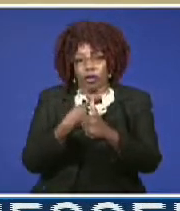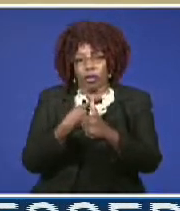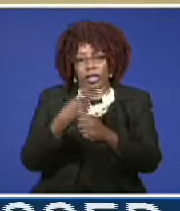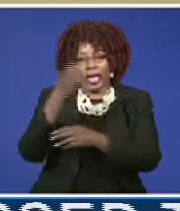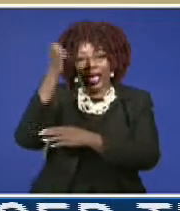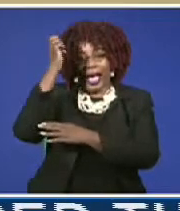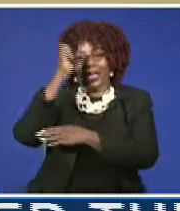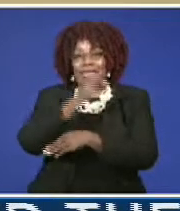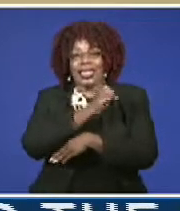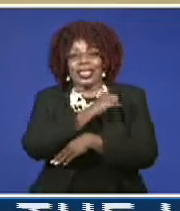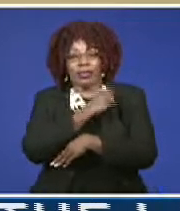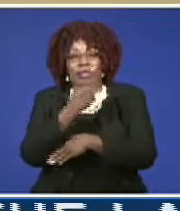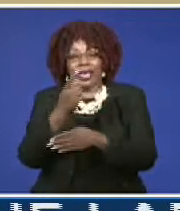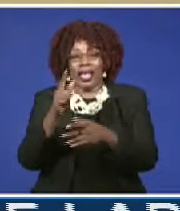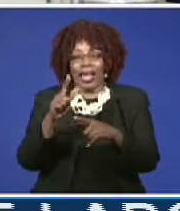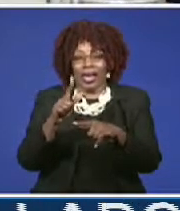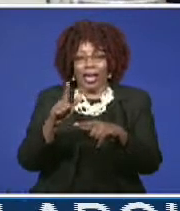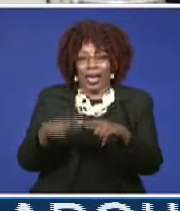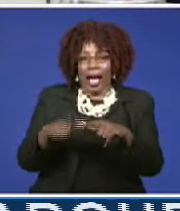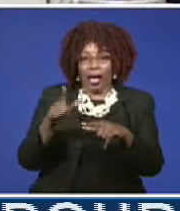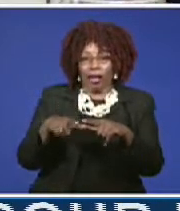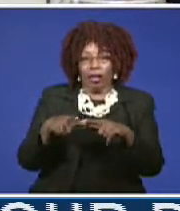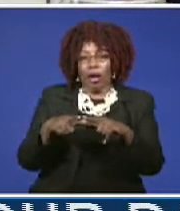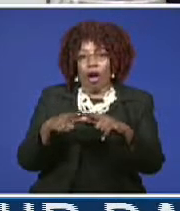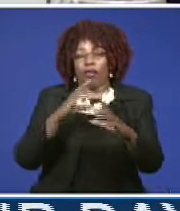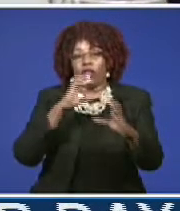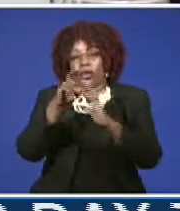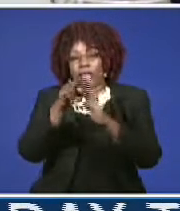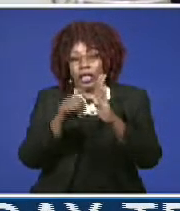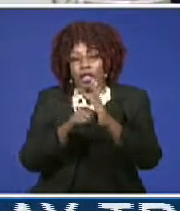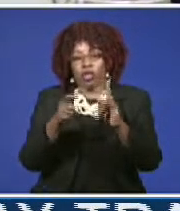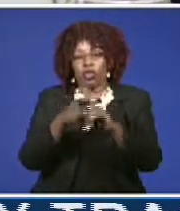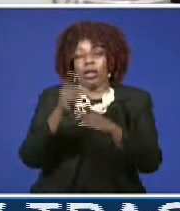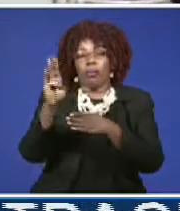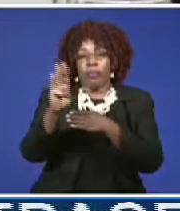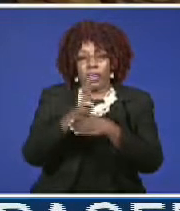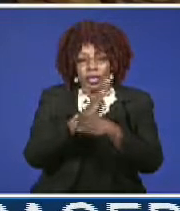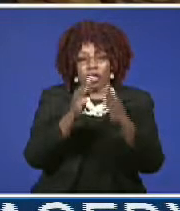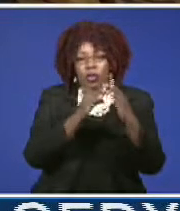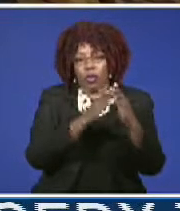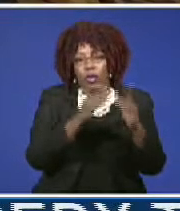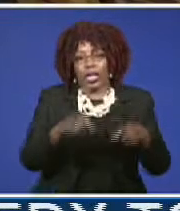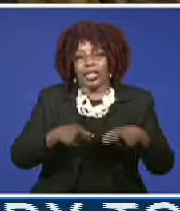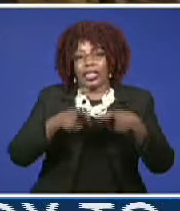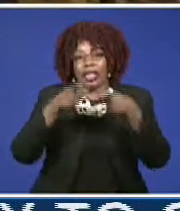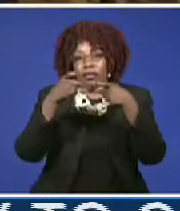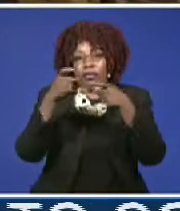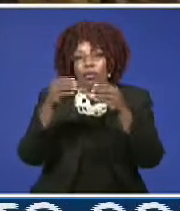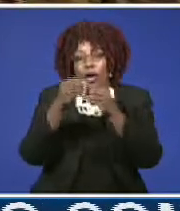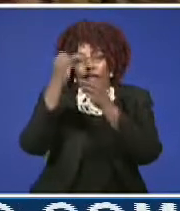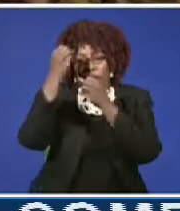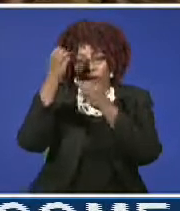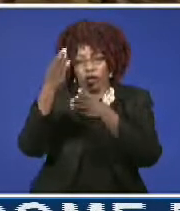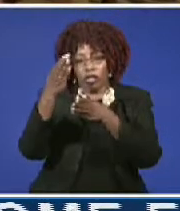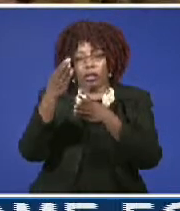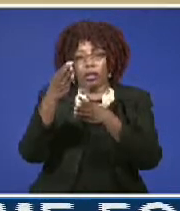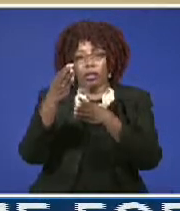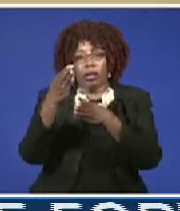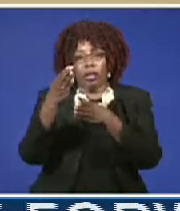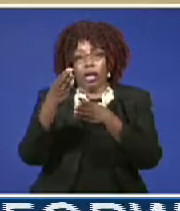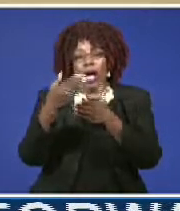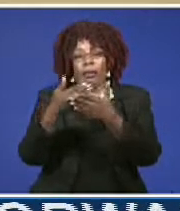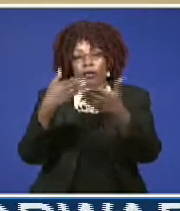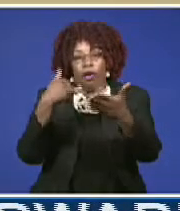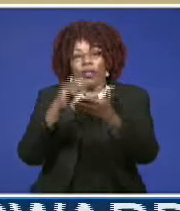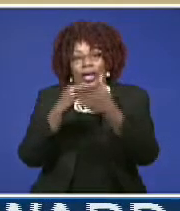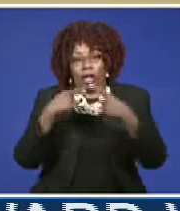Sumner cited government's lack of consultation with the business community that he said could have provided valuable feedback prior to that announcement. It